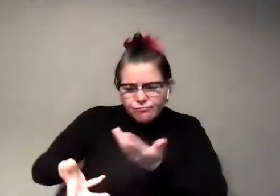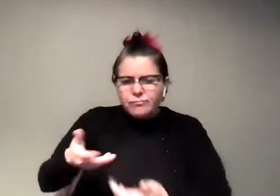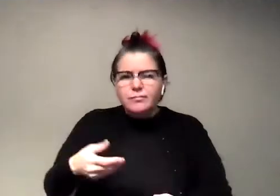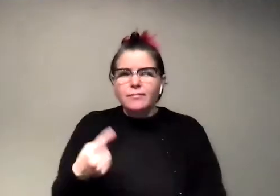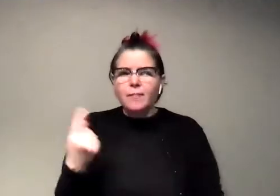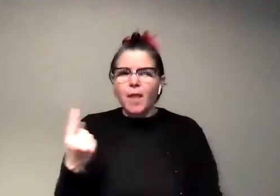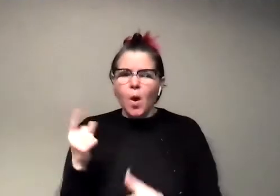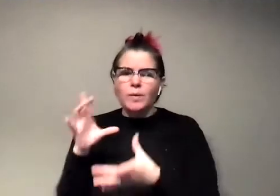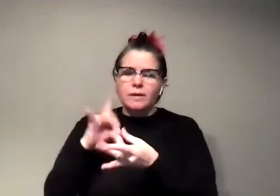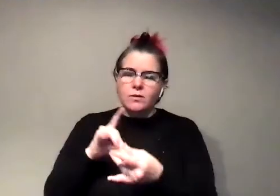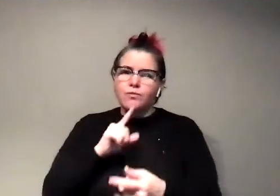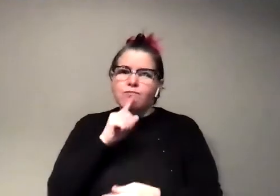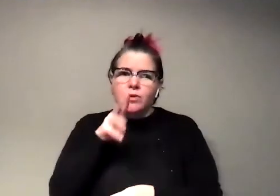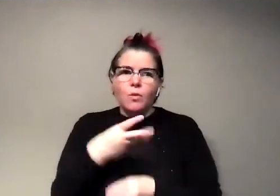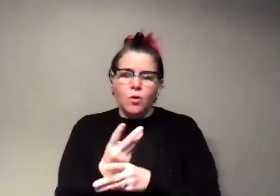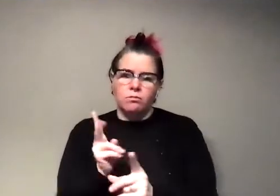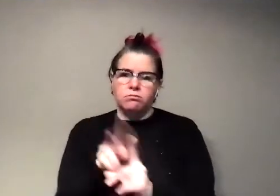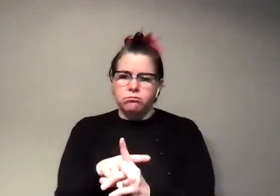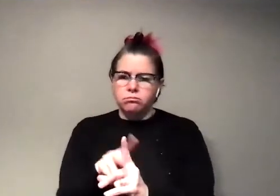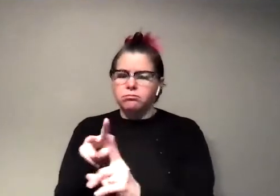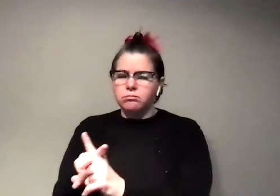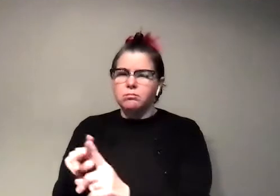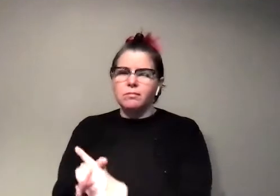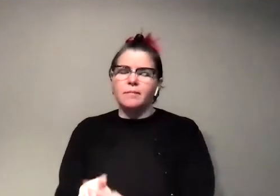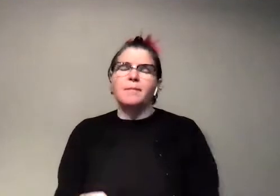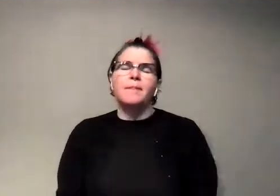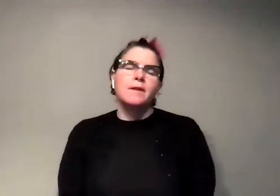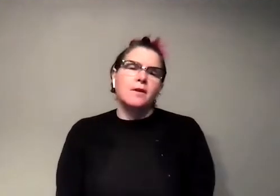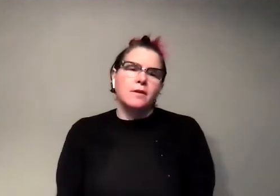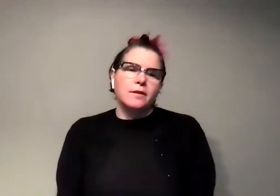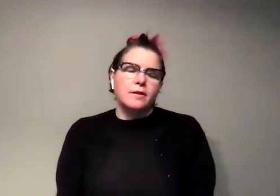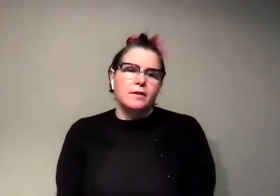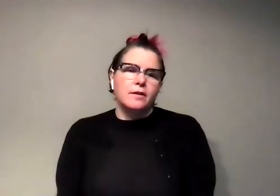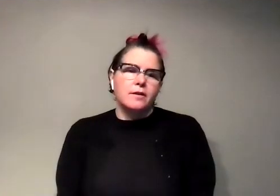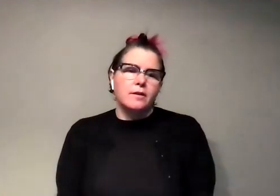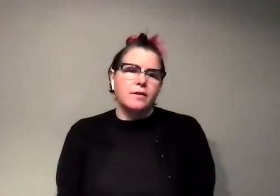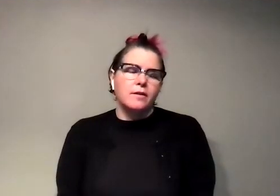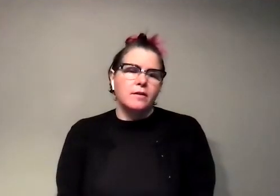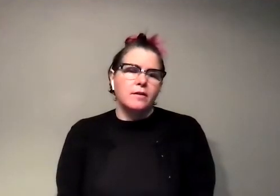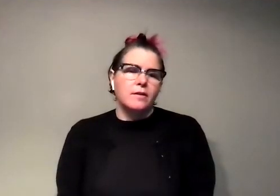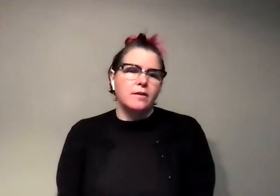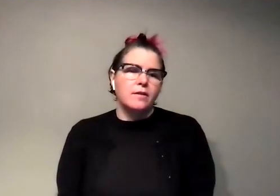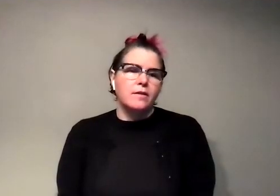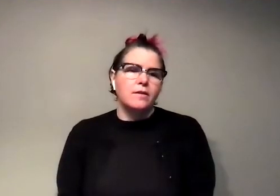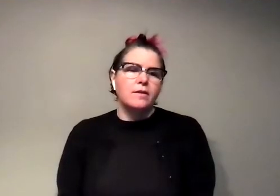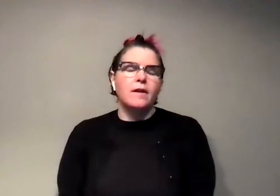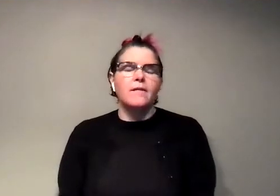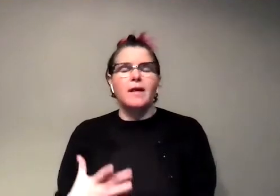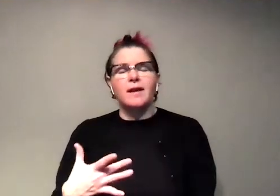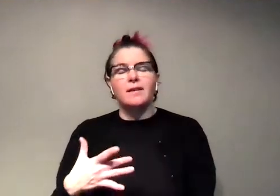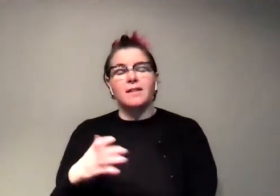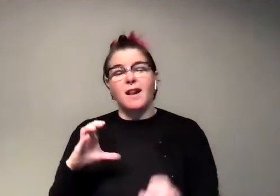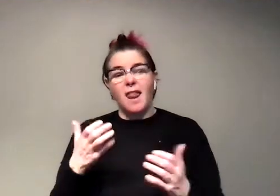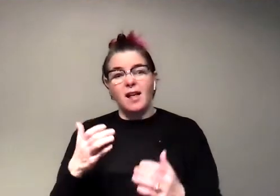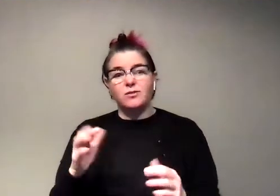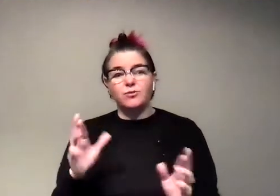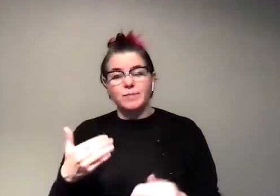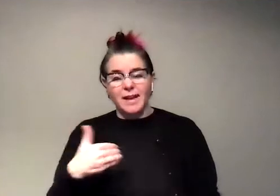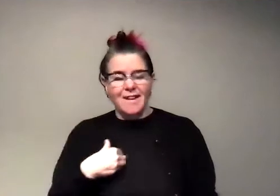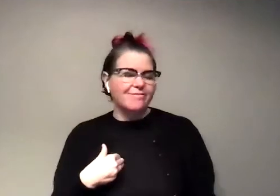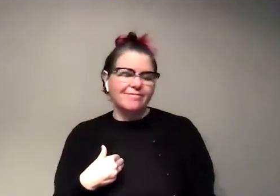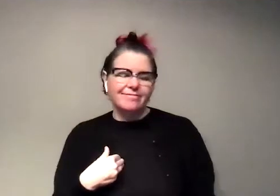connected it to real world things. And I think that like that's something that a lot of classrooms don't have. And it's not always the